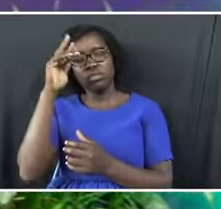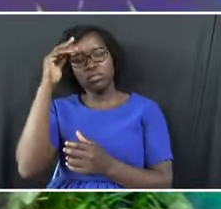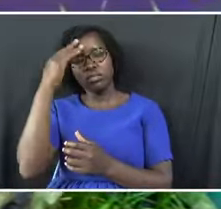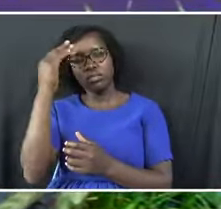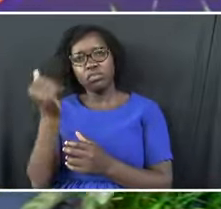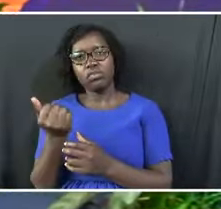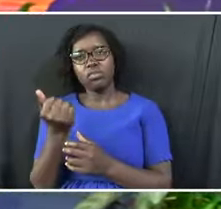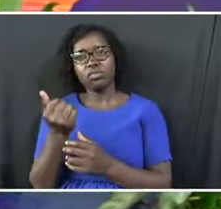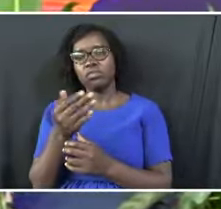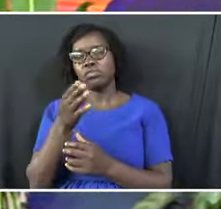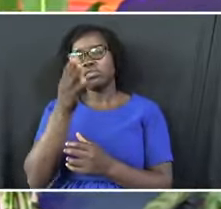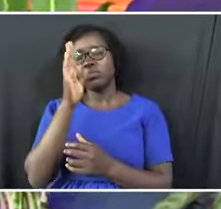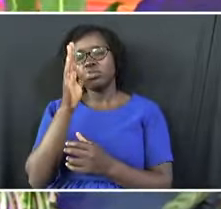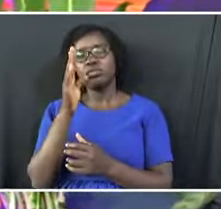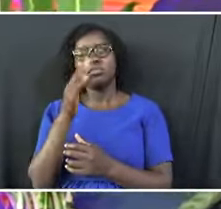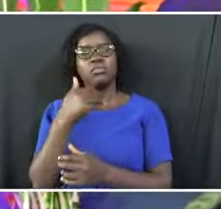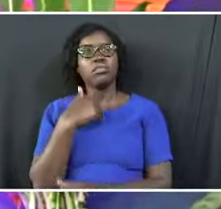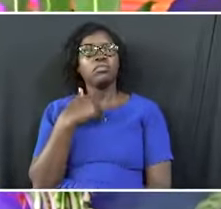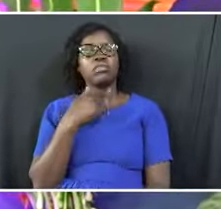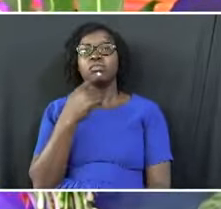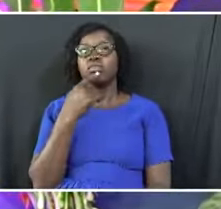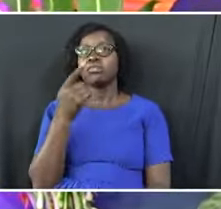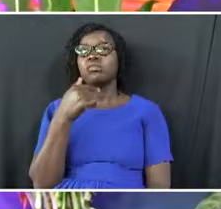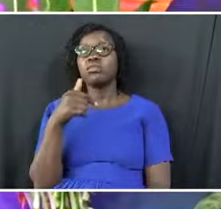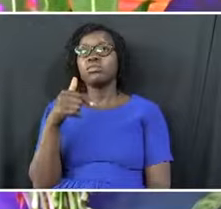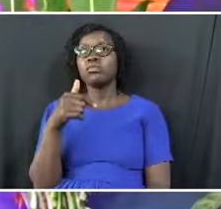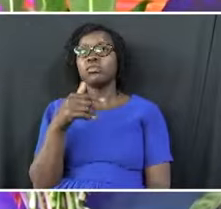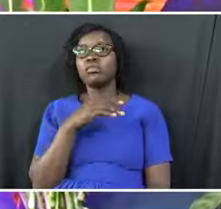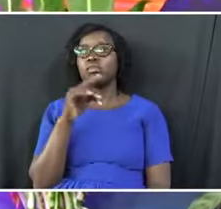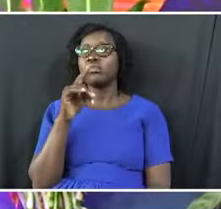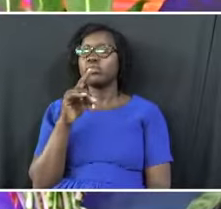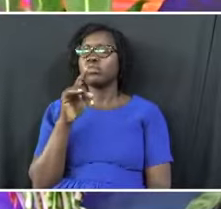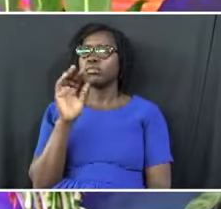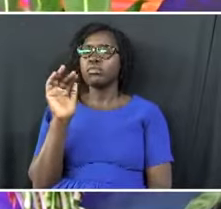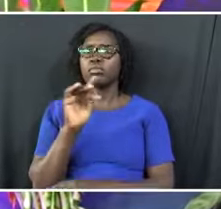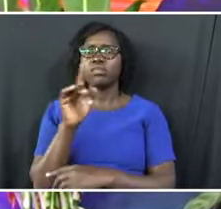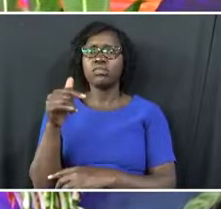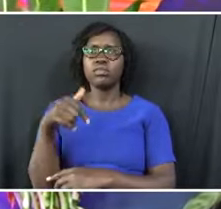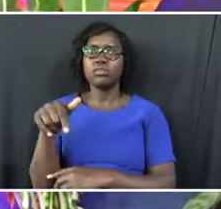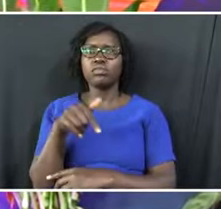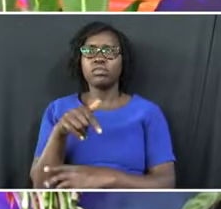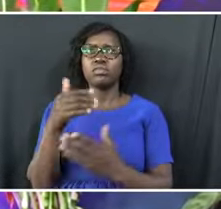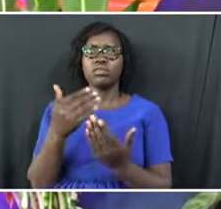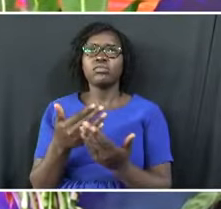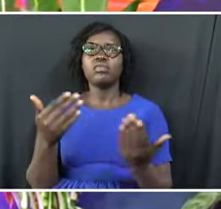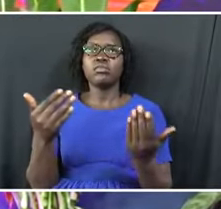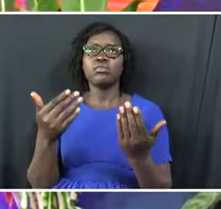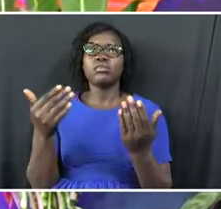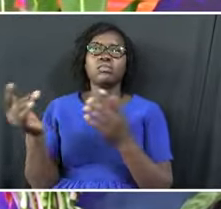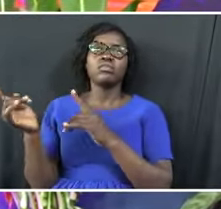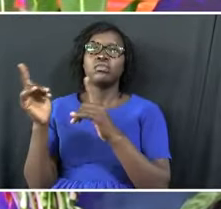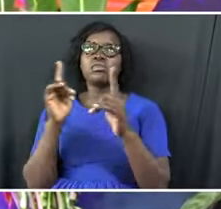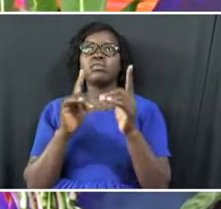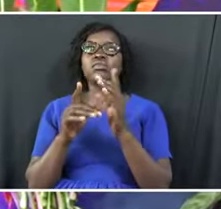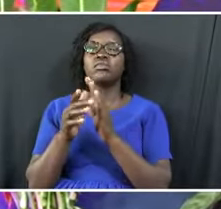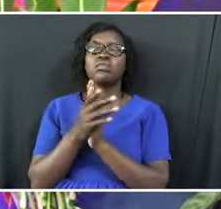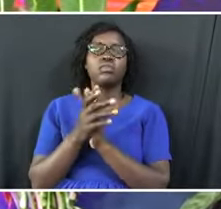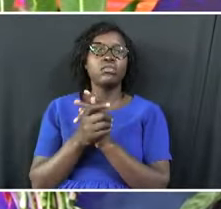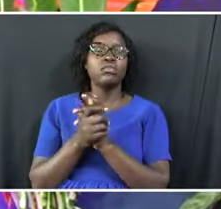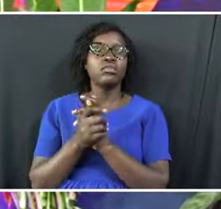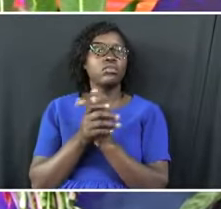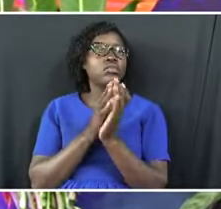why God has commanded and requested us as his children to come and give.